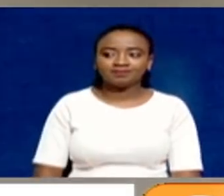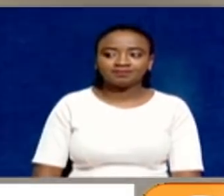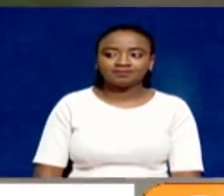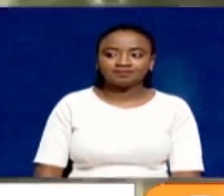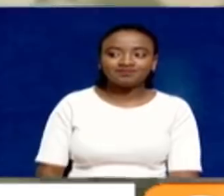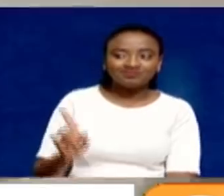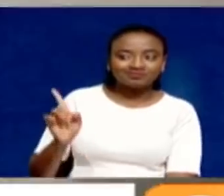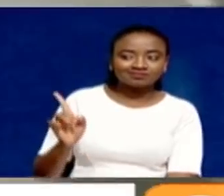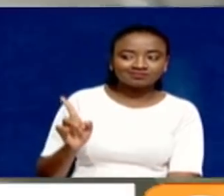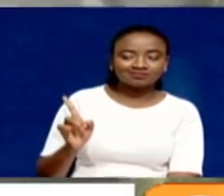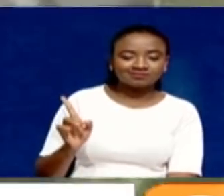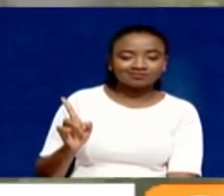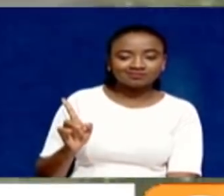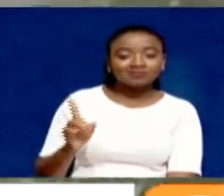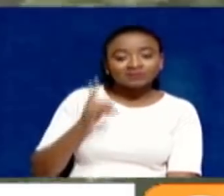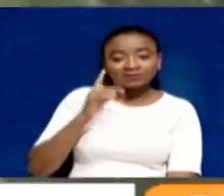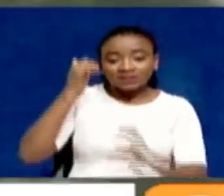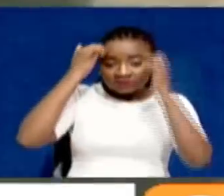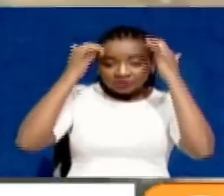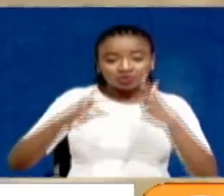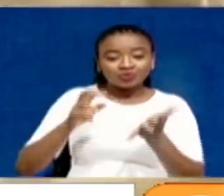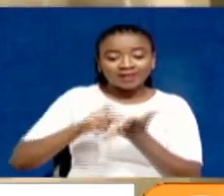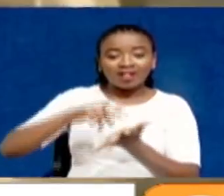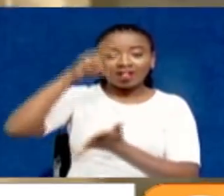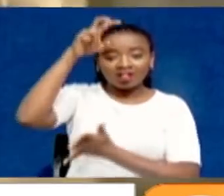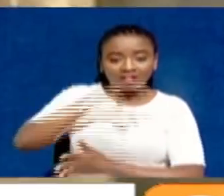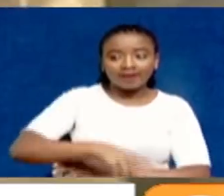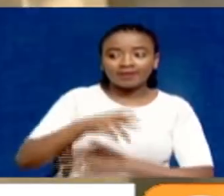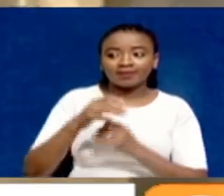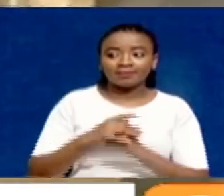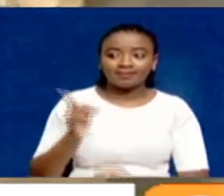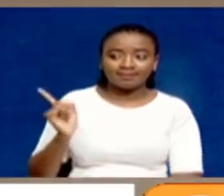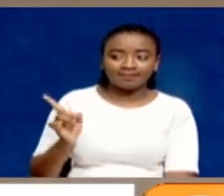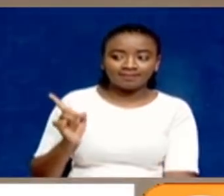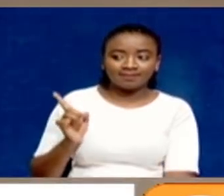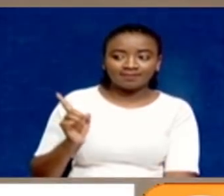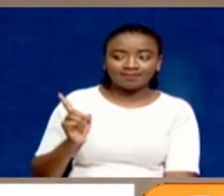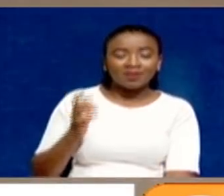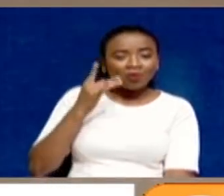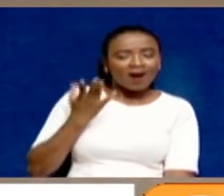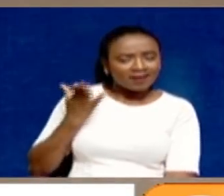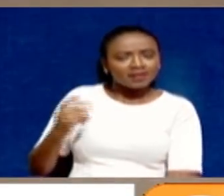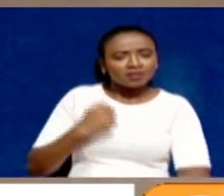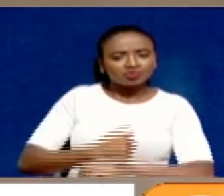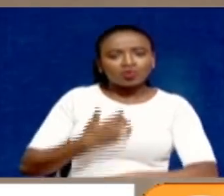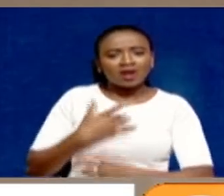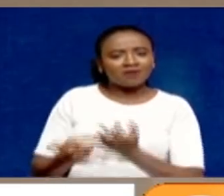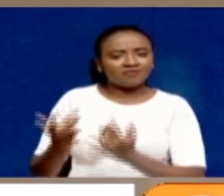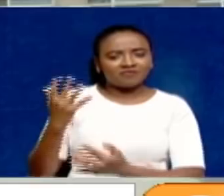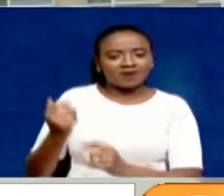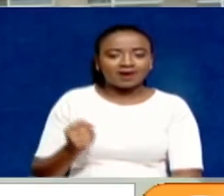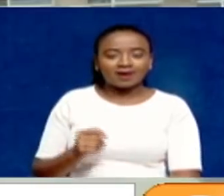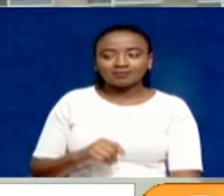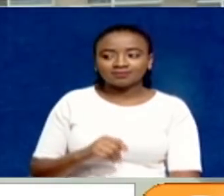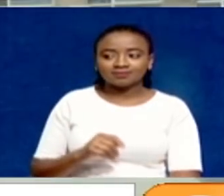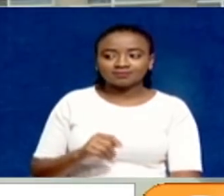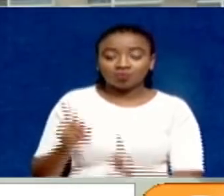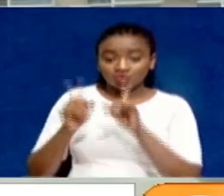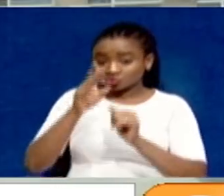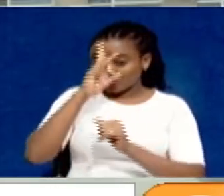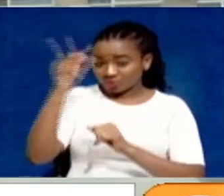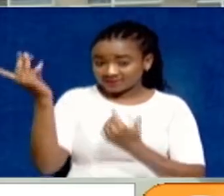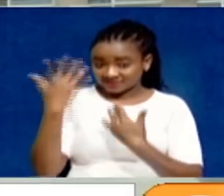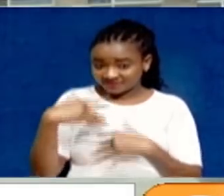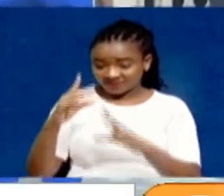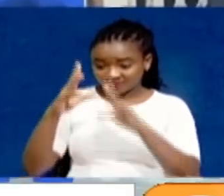Amateur videos captured students jumping from as high as the third floor following the inferno at the school. Detectives who have finished